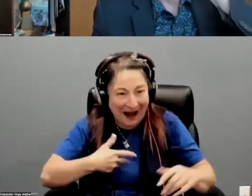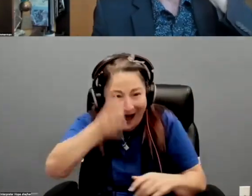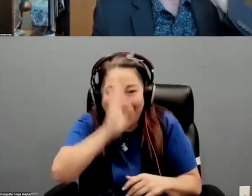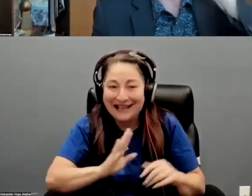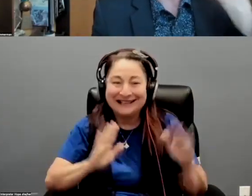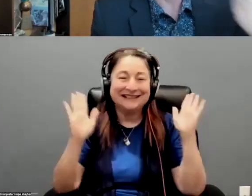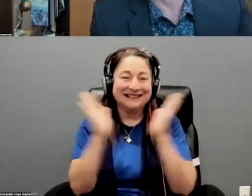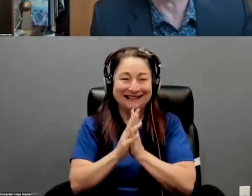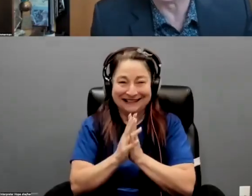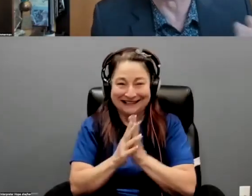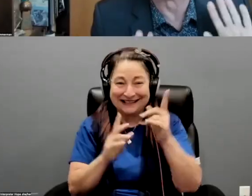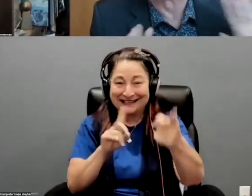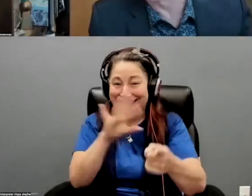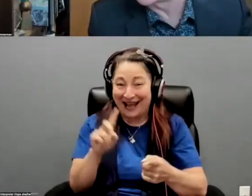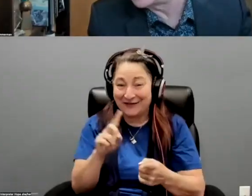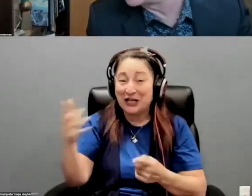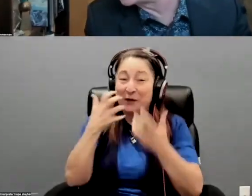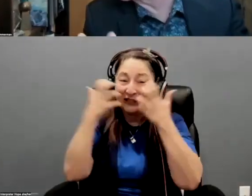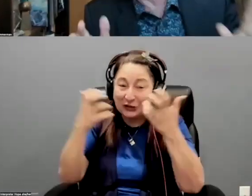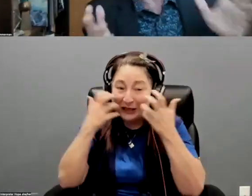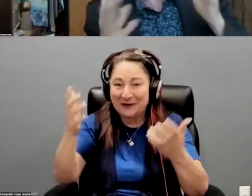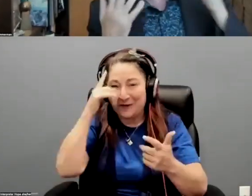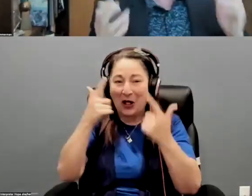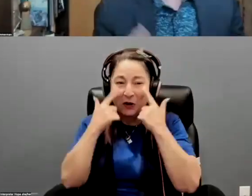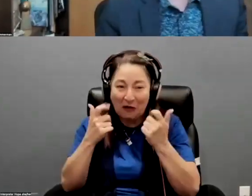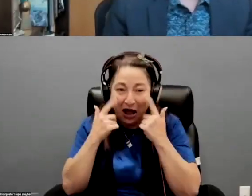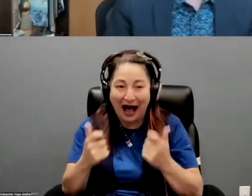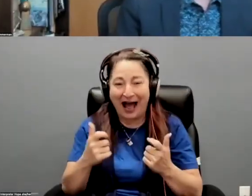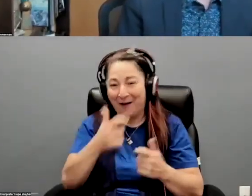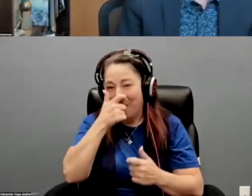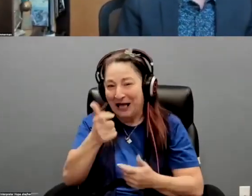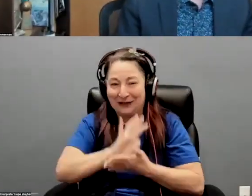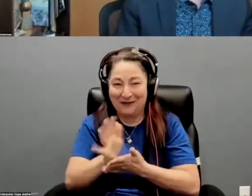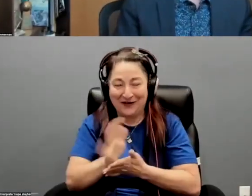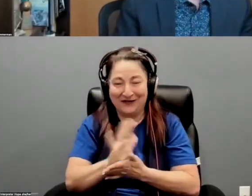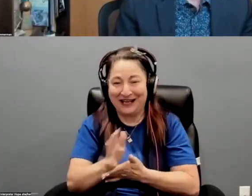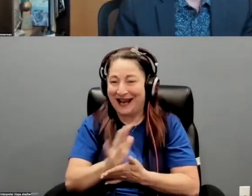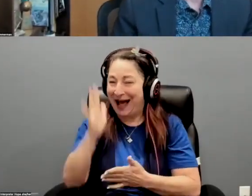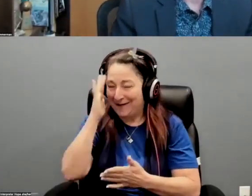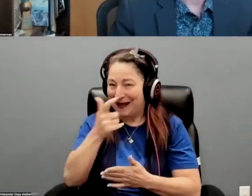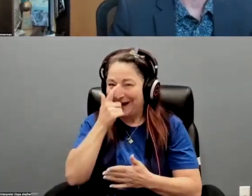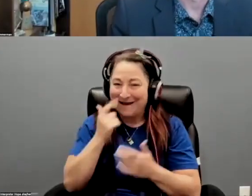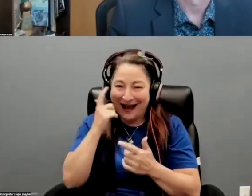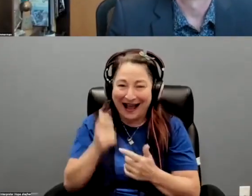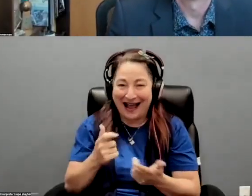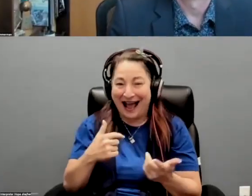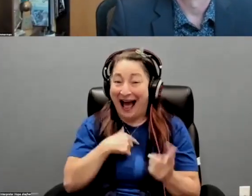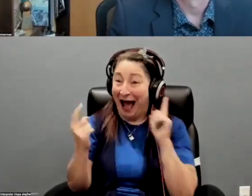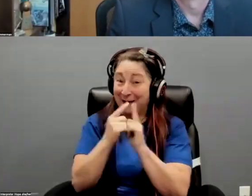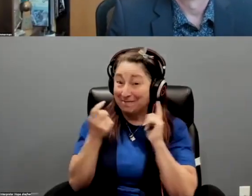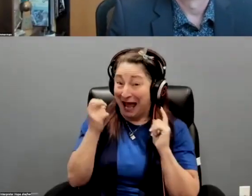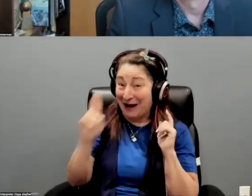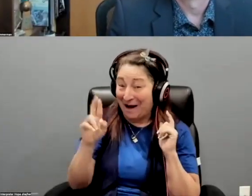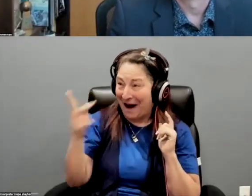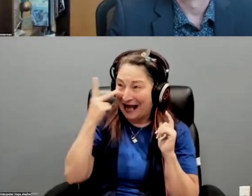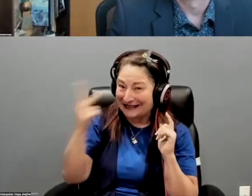God! Listen, you'll be screaming, you'll be crying. I'll Oh be my God. crying. I'll be like, I met her. I saw